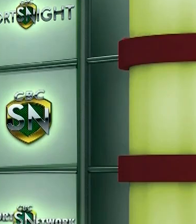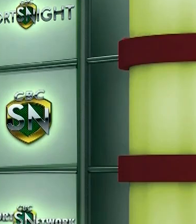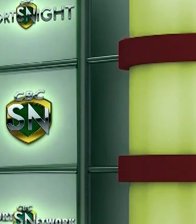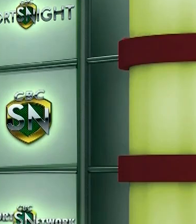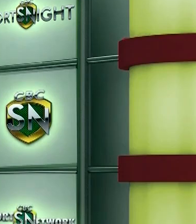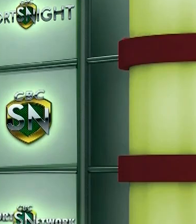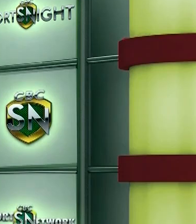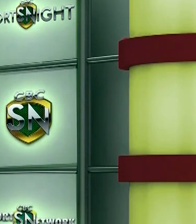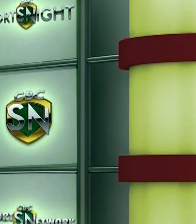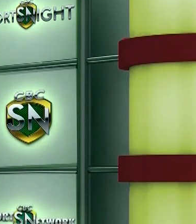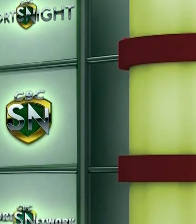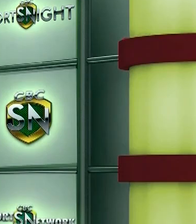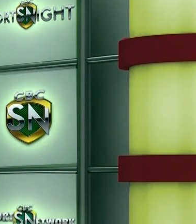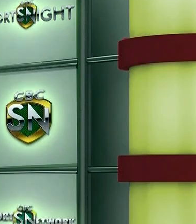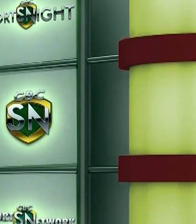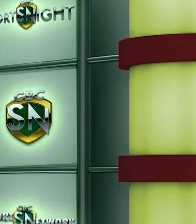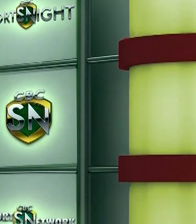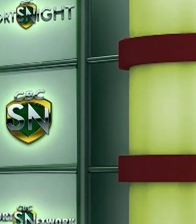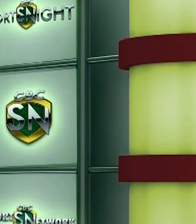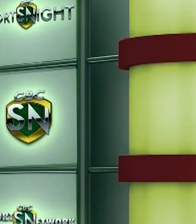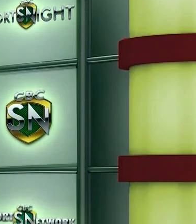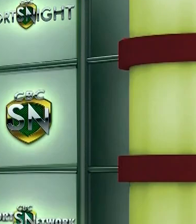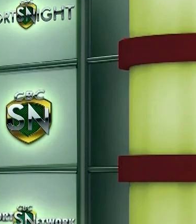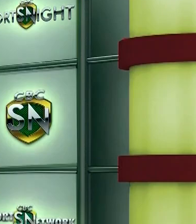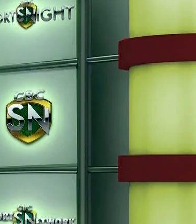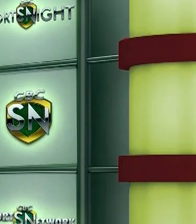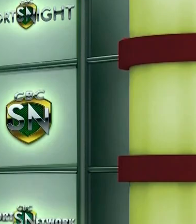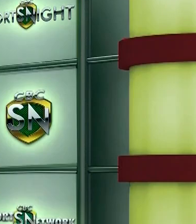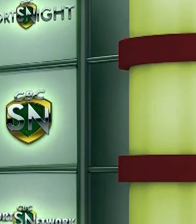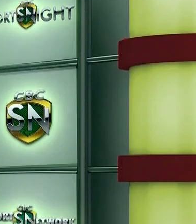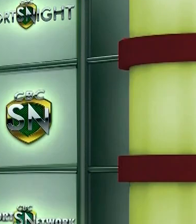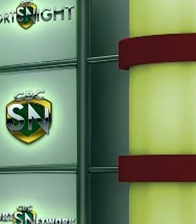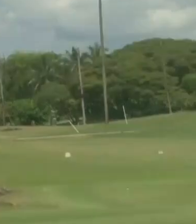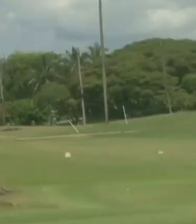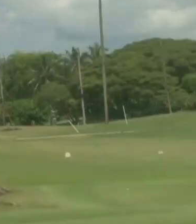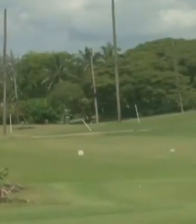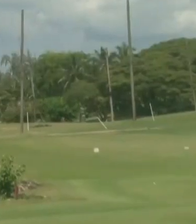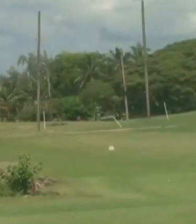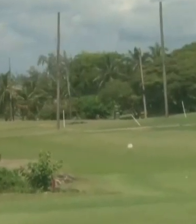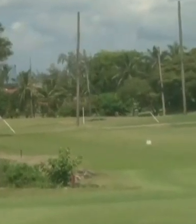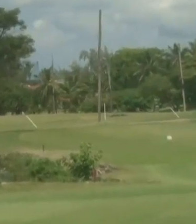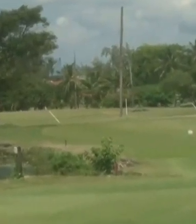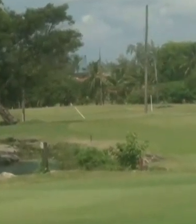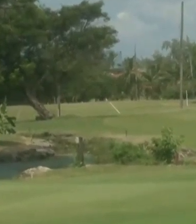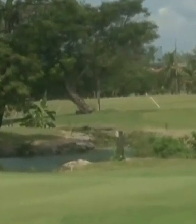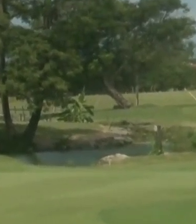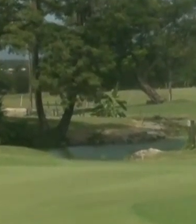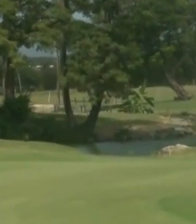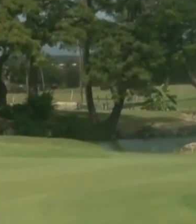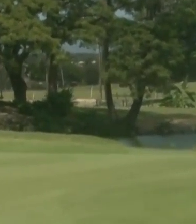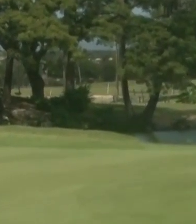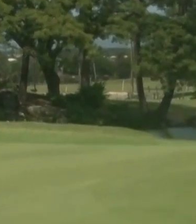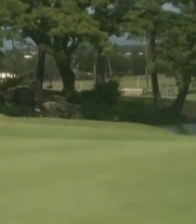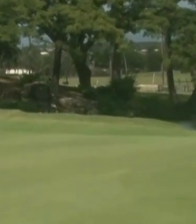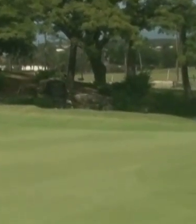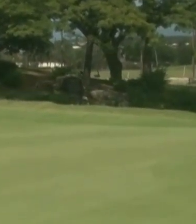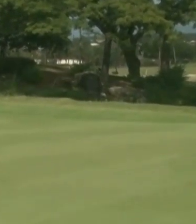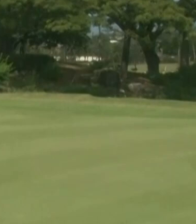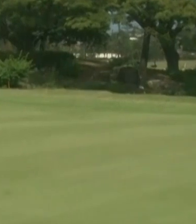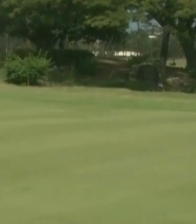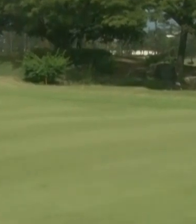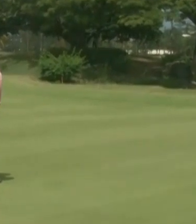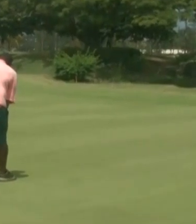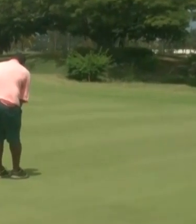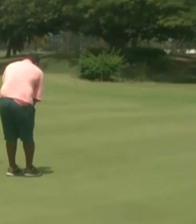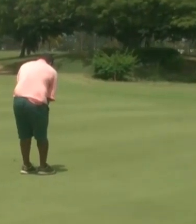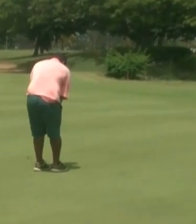off tomorrow at the Barbados Golf Club in Durance, Christchurch. The Barbados Tourism Marketing Inc. sponsored 3-day competition has